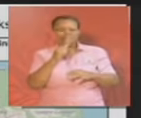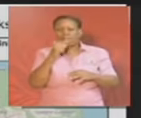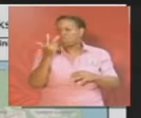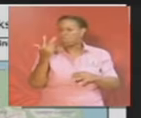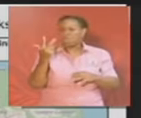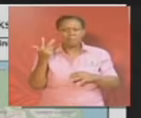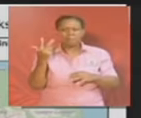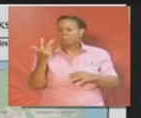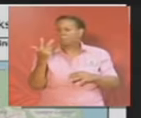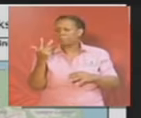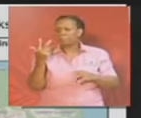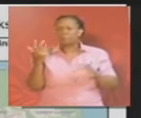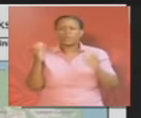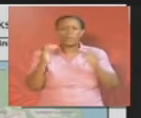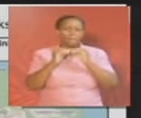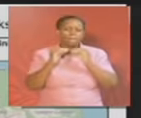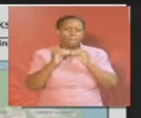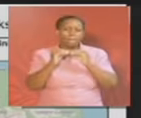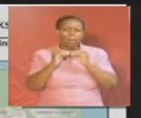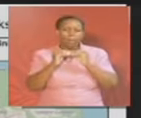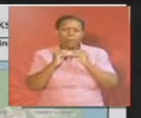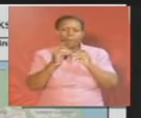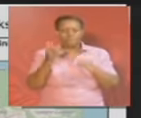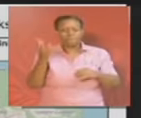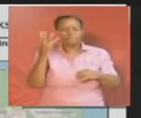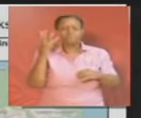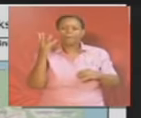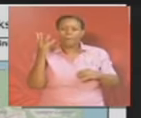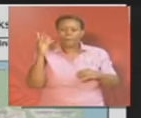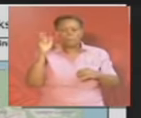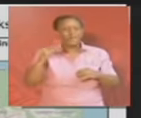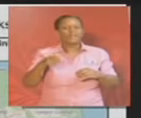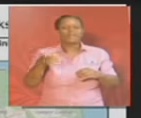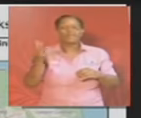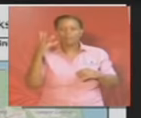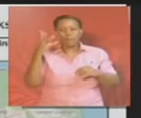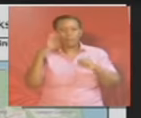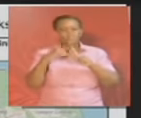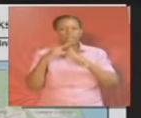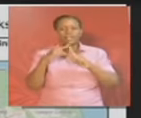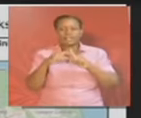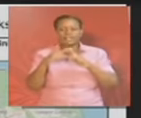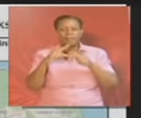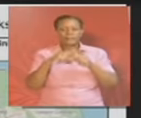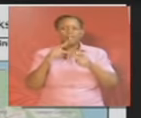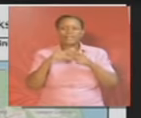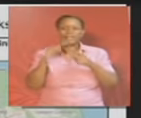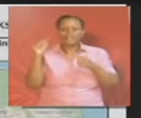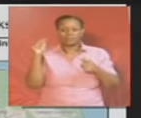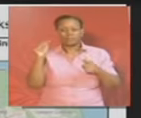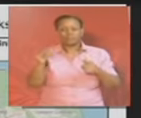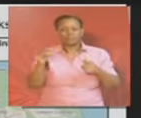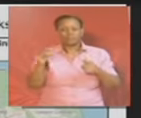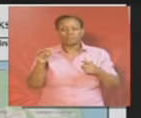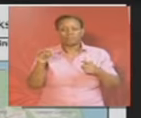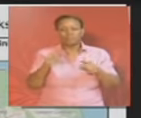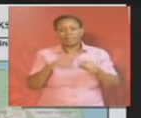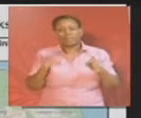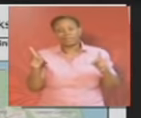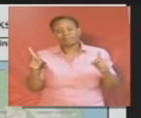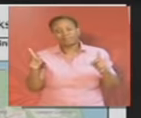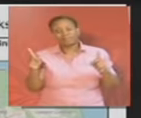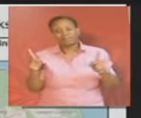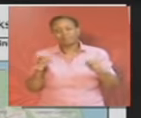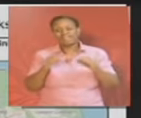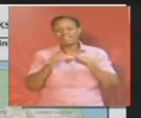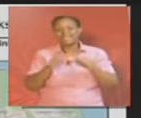bit stricter to find these clusters. However, and even in doing so, we found more clusters. These clusters, of course,